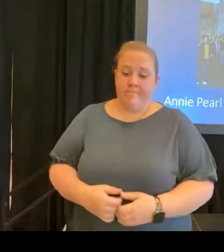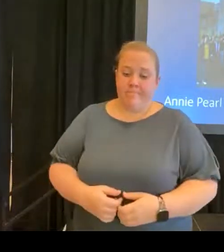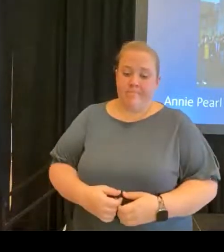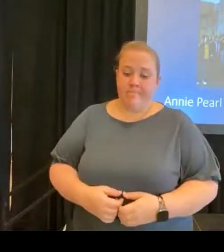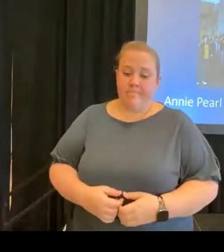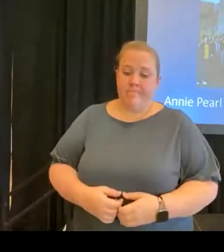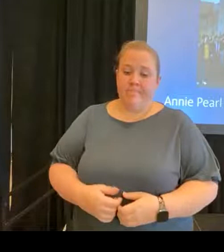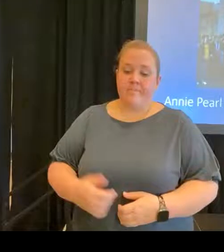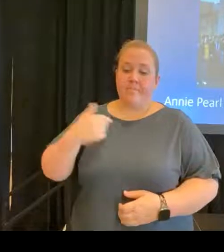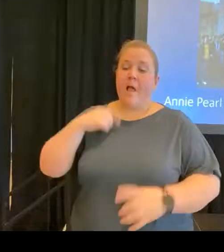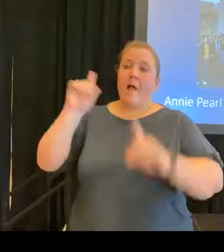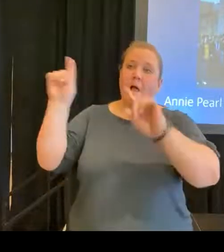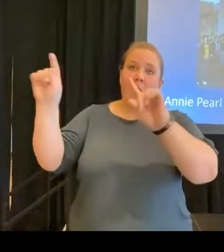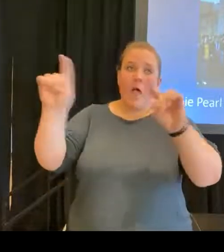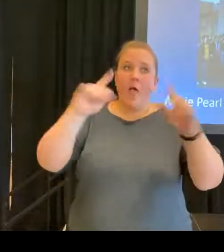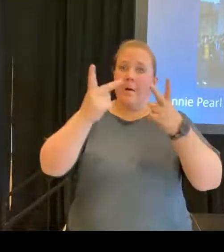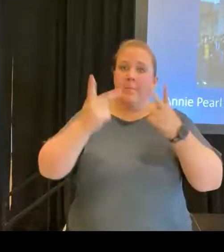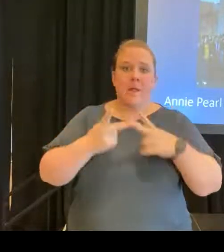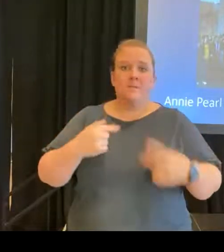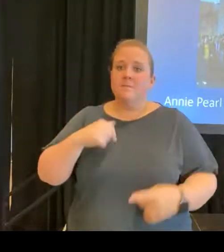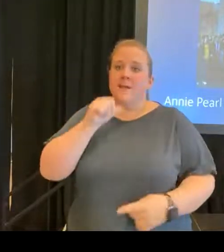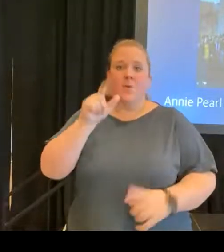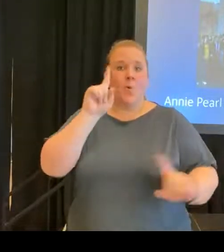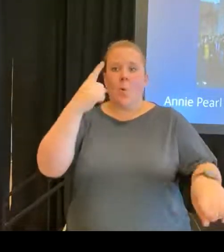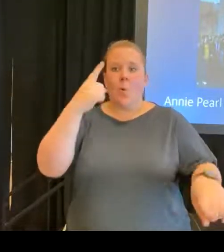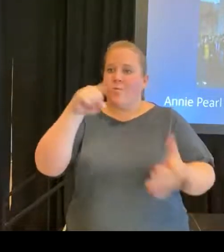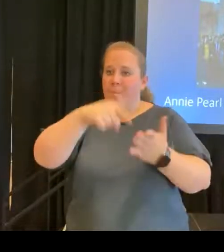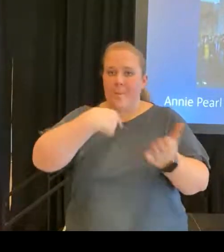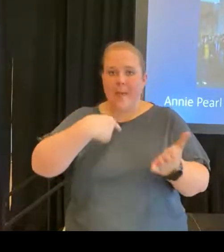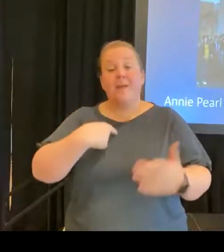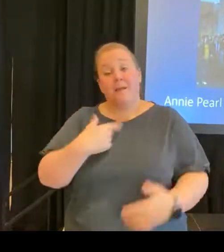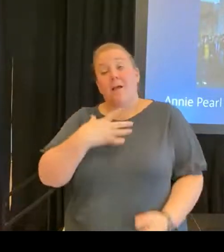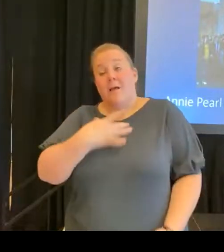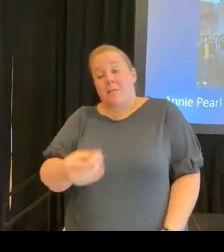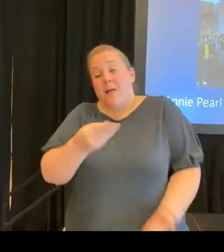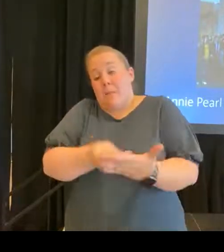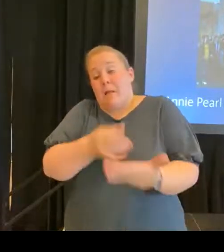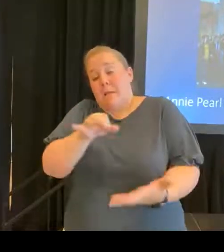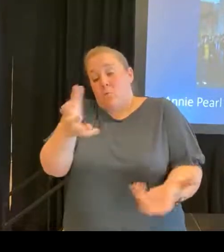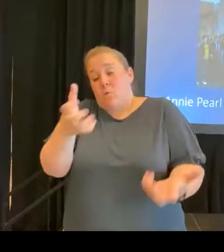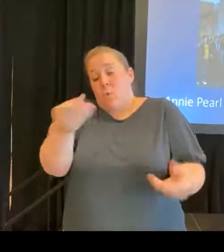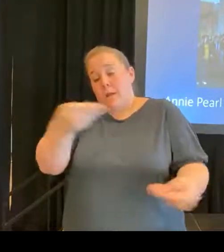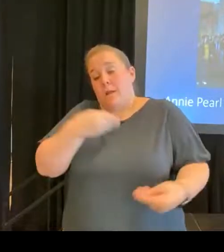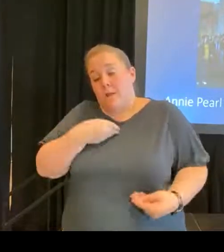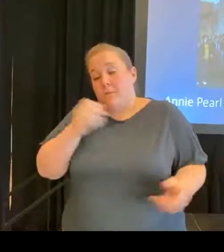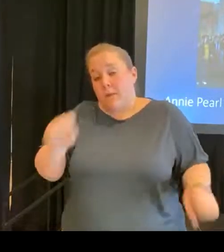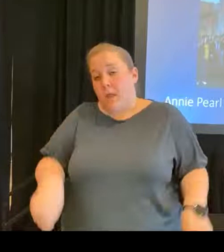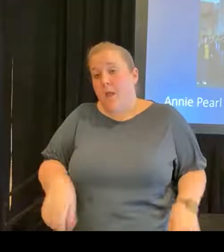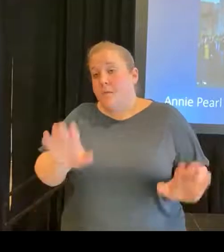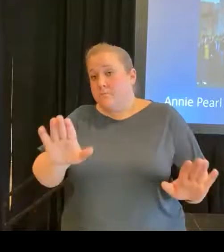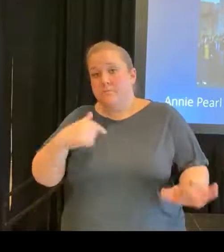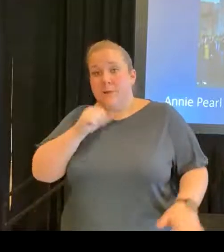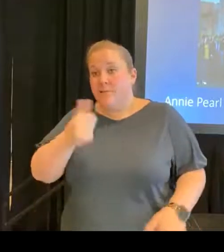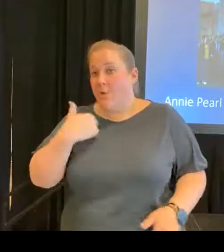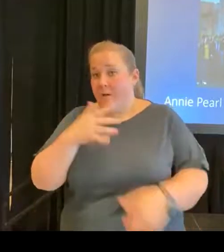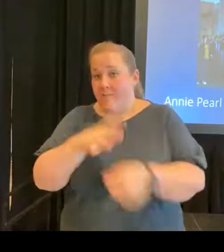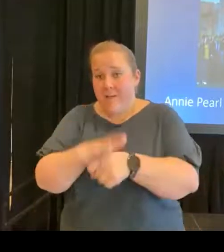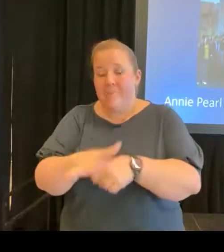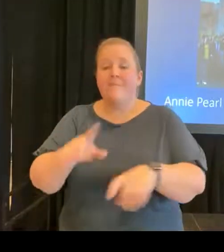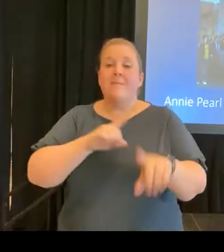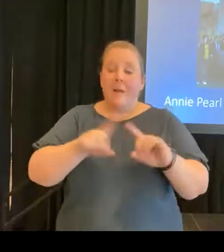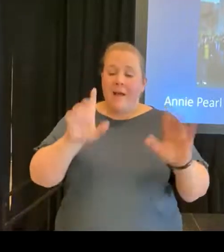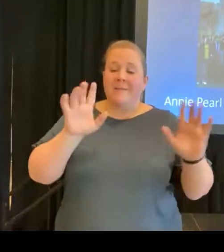Because I go places, I don't go to get paid, I like money if somebody give me some, because I don't have it.